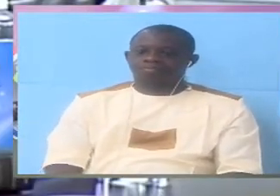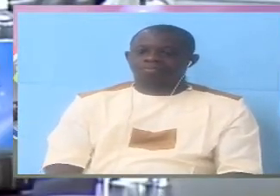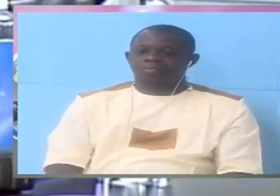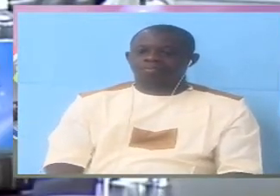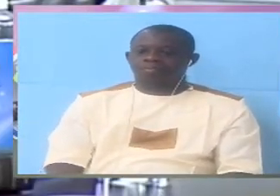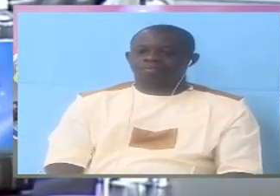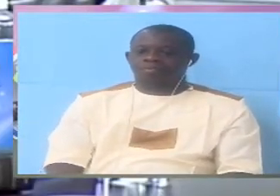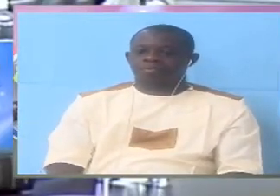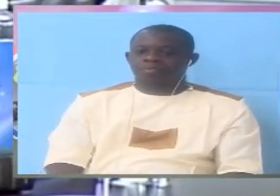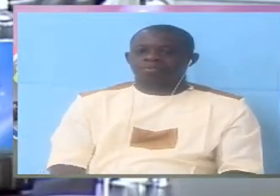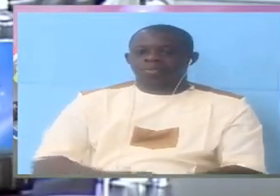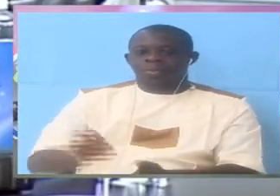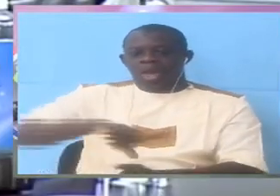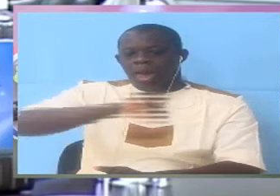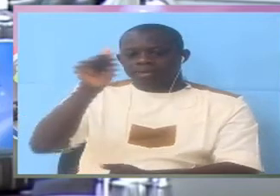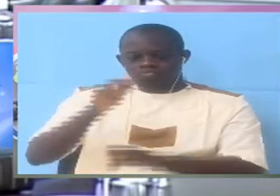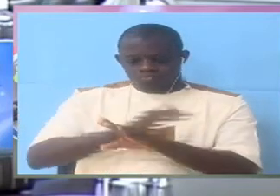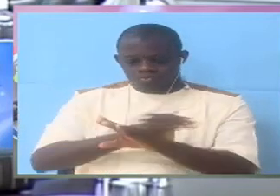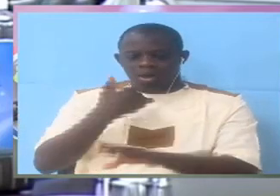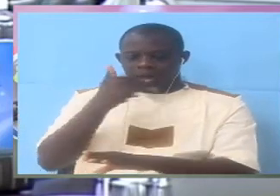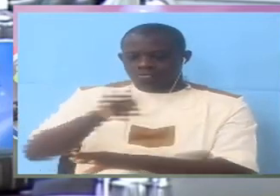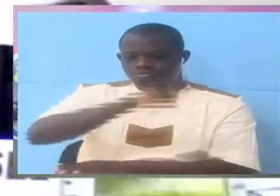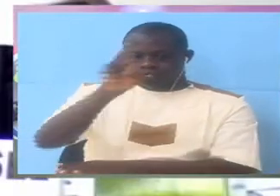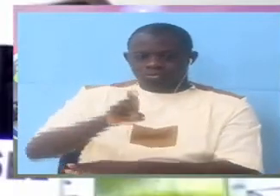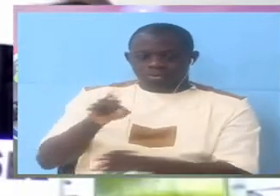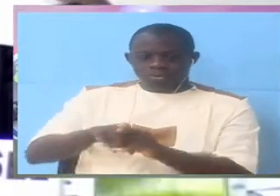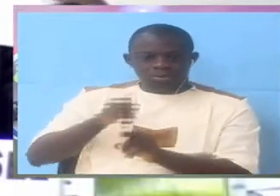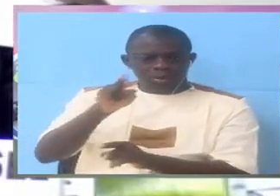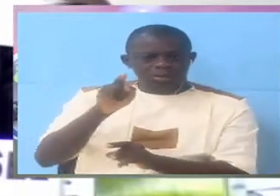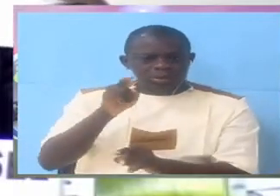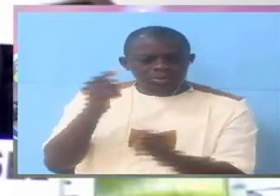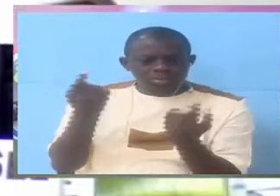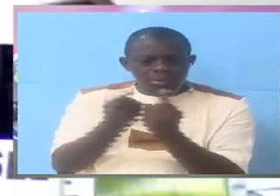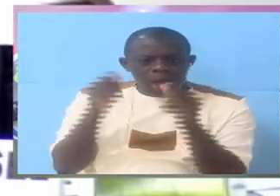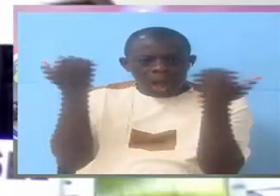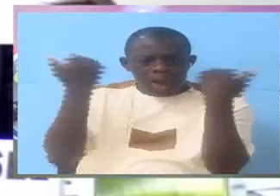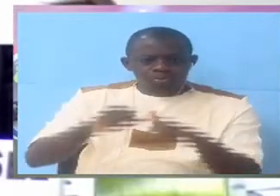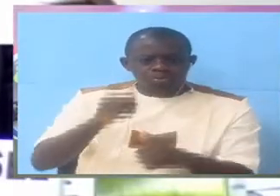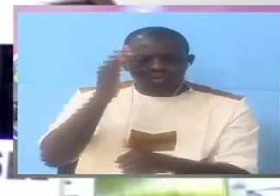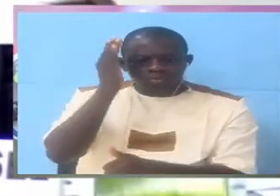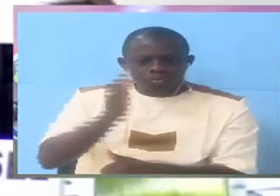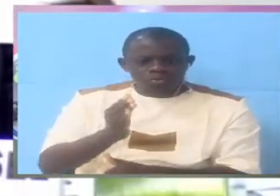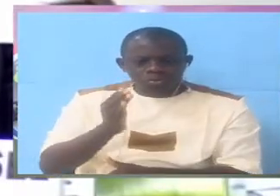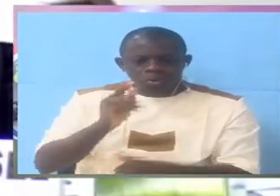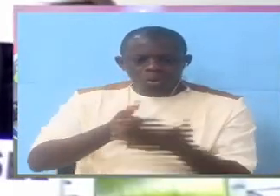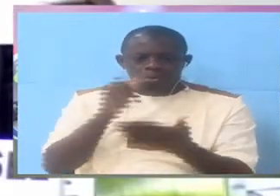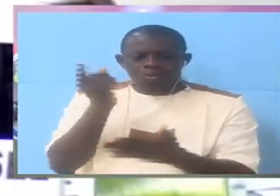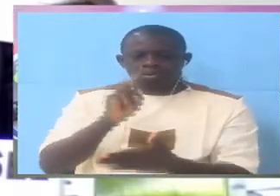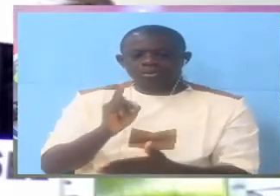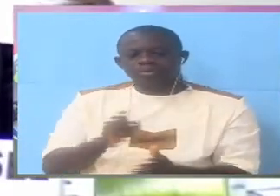And that he was asked, was that allegation in fact true? Answer.